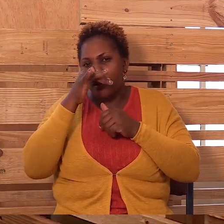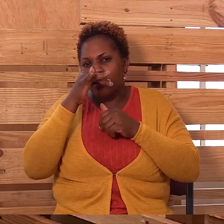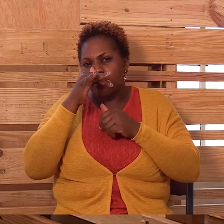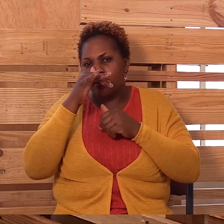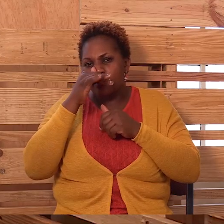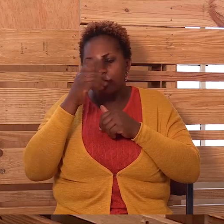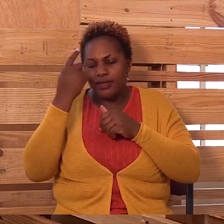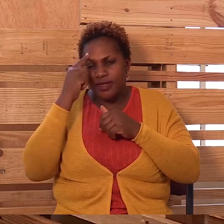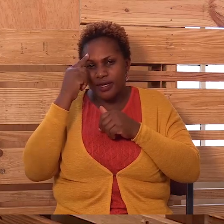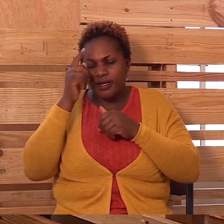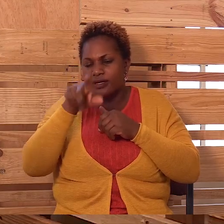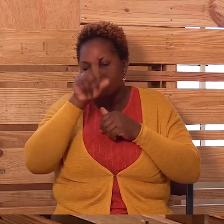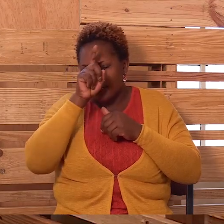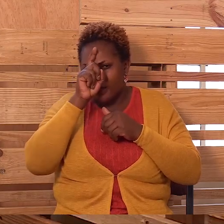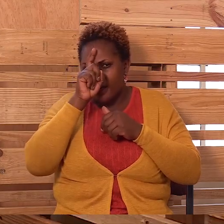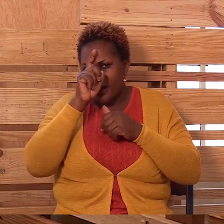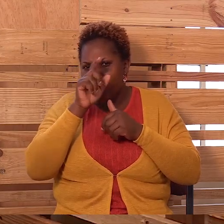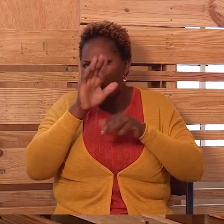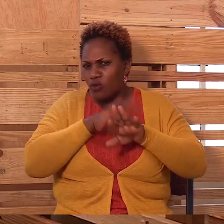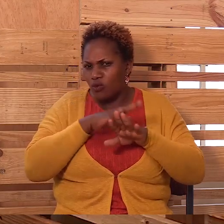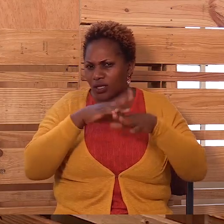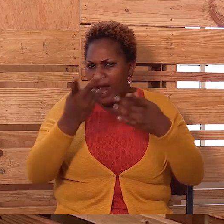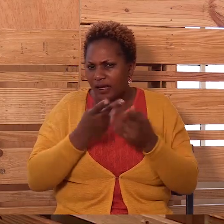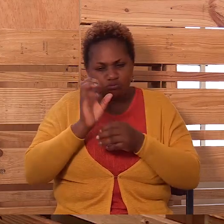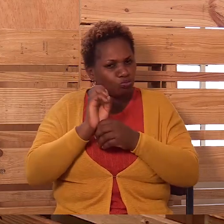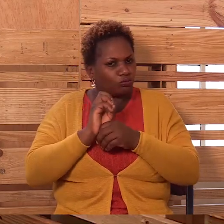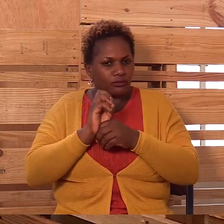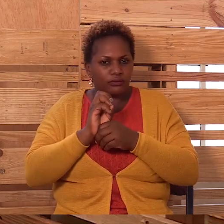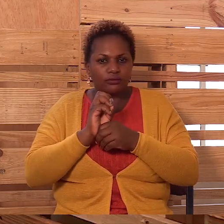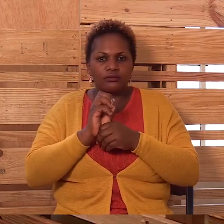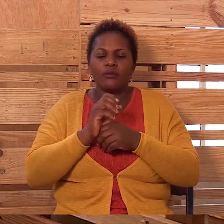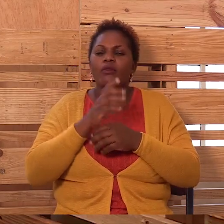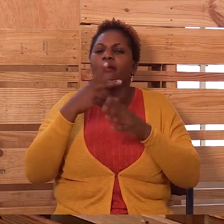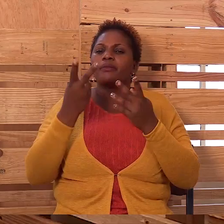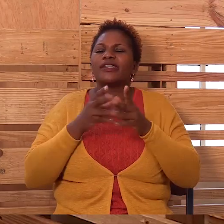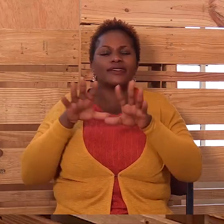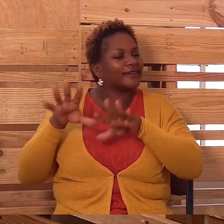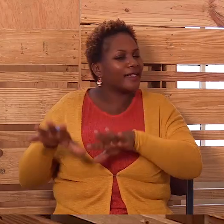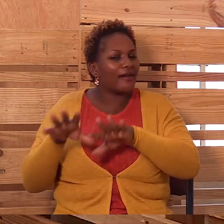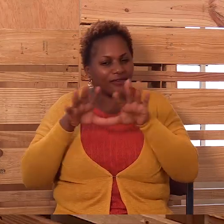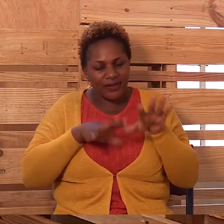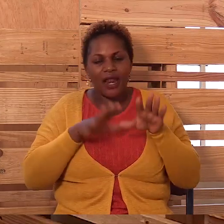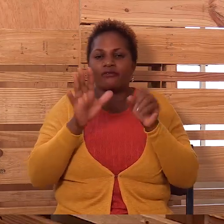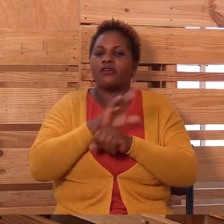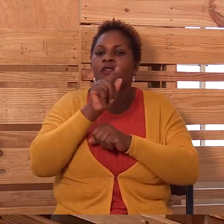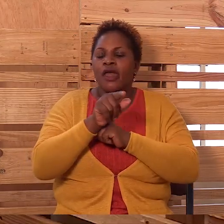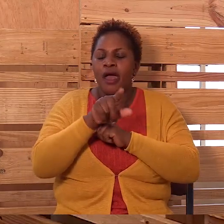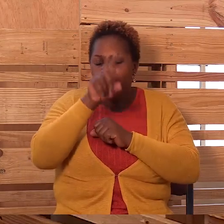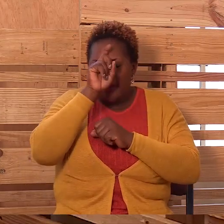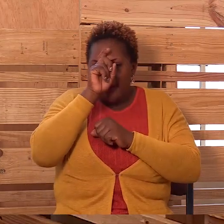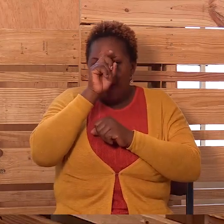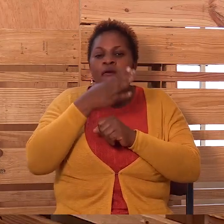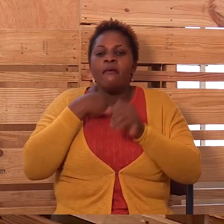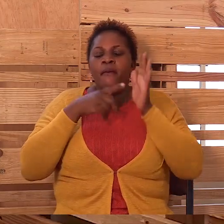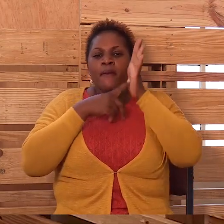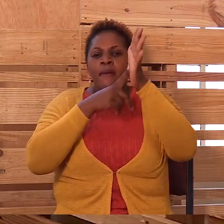a lie? Because do you think Egypt was really a land of milk and honey? No. It was a land full of slavery and punishment,